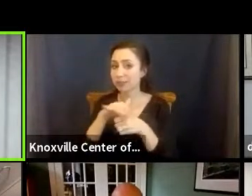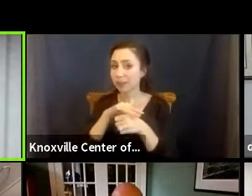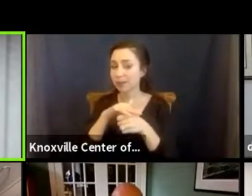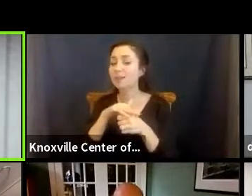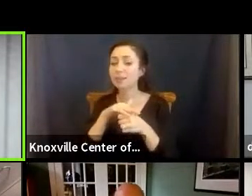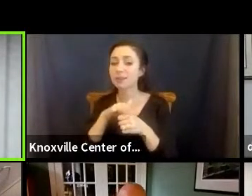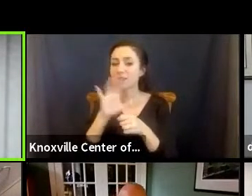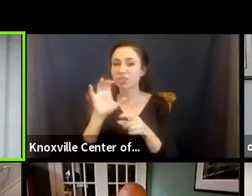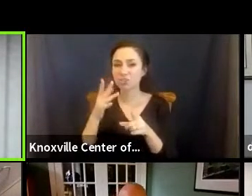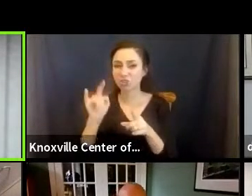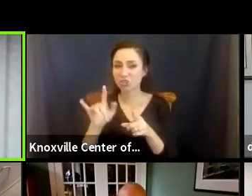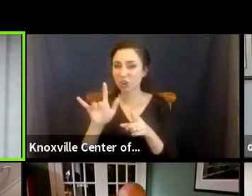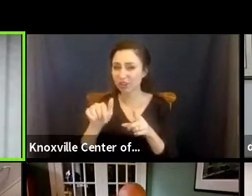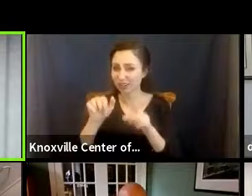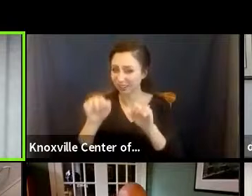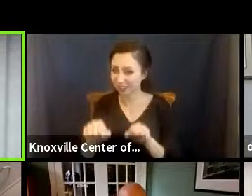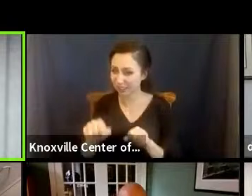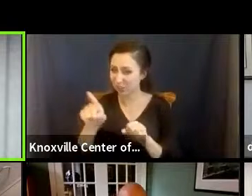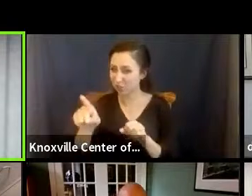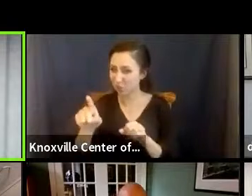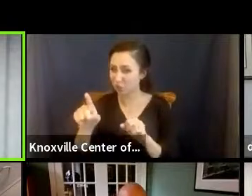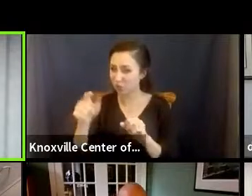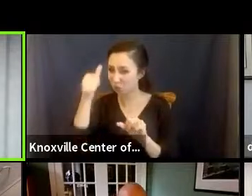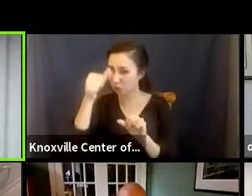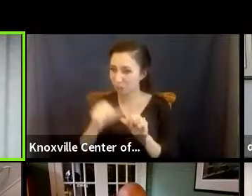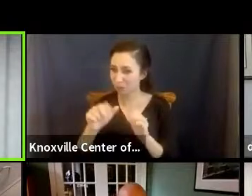your head remember what the definition of community setting is?